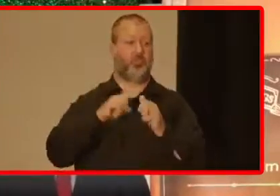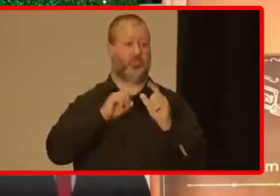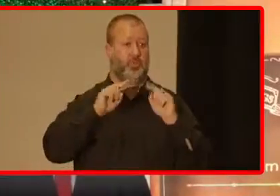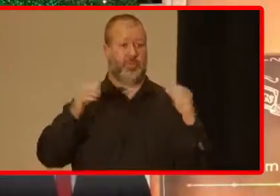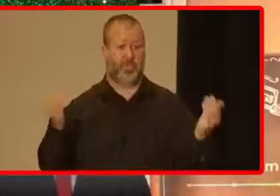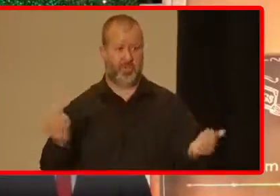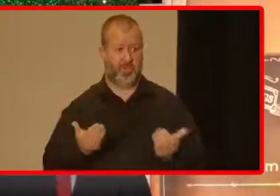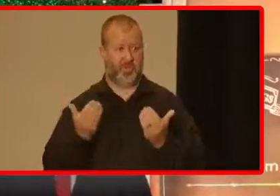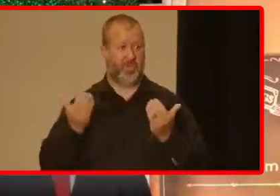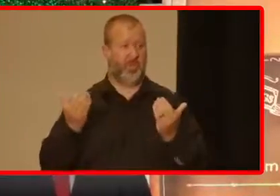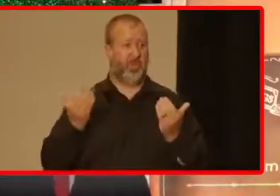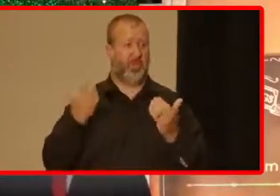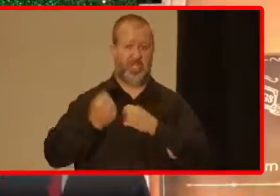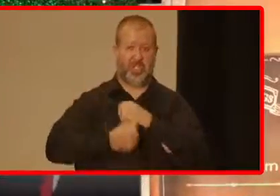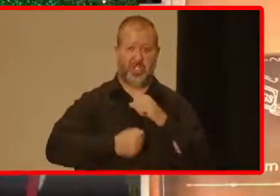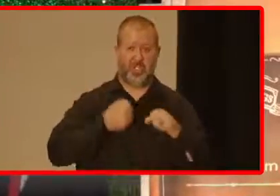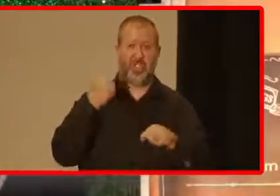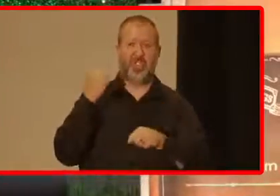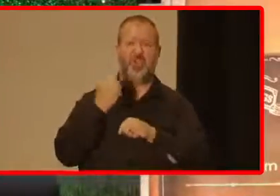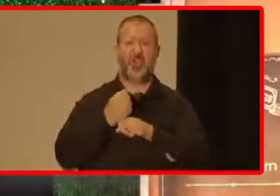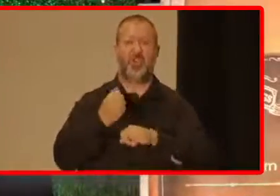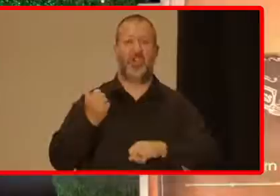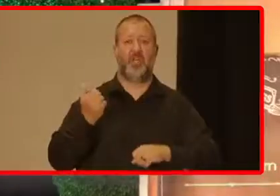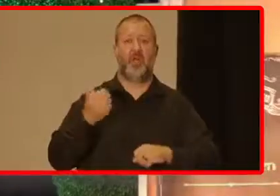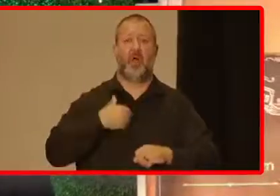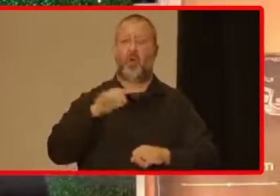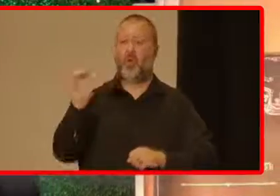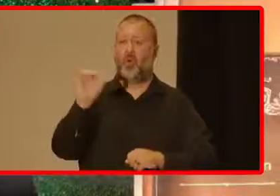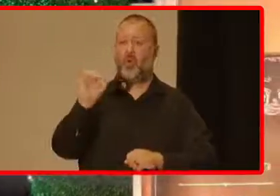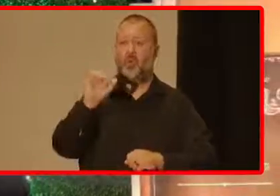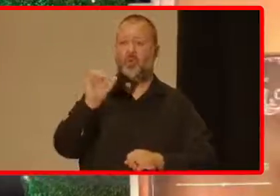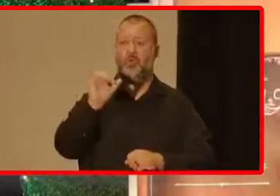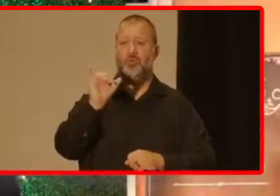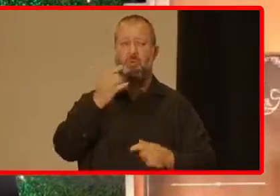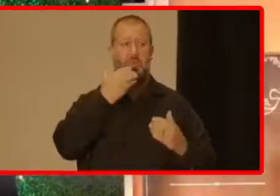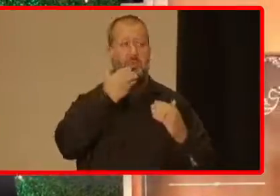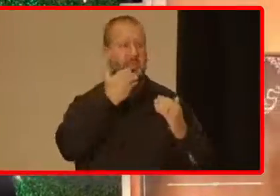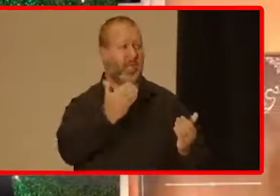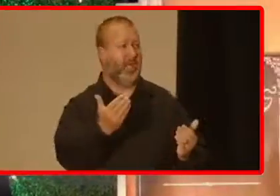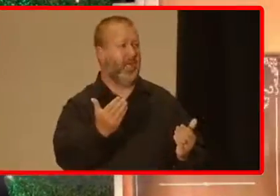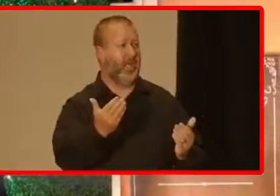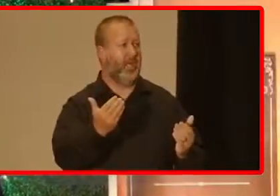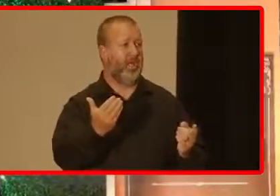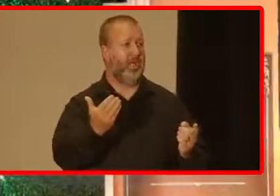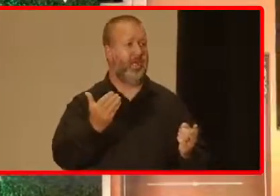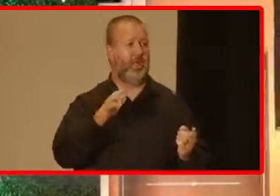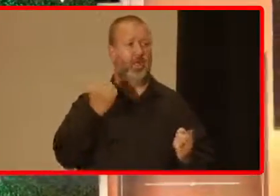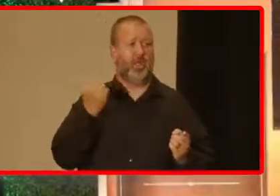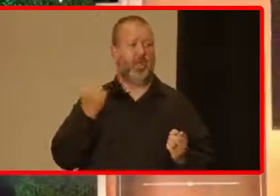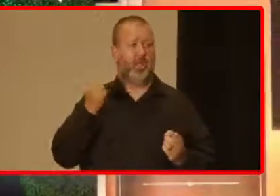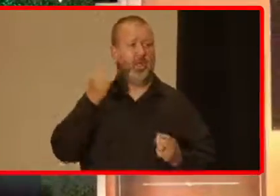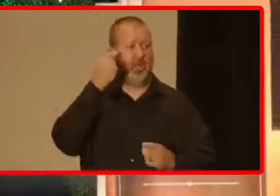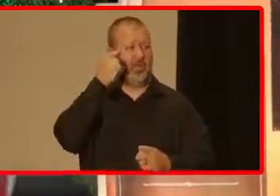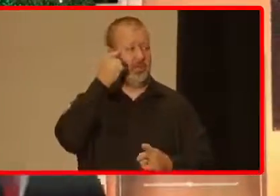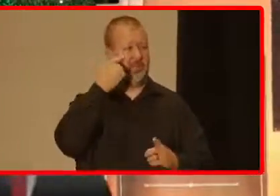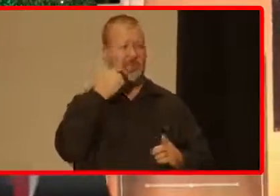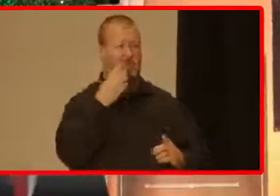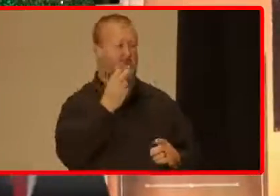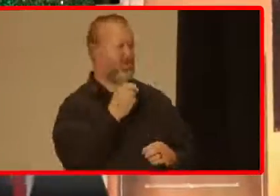here over the years. And I also want to thank Governor DeSantis.